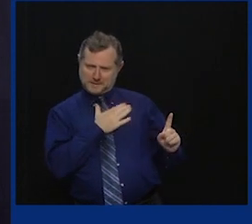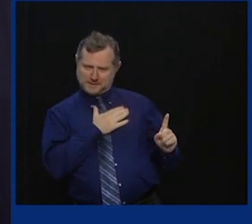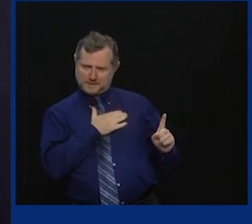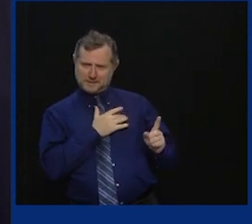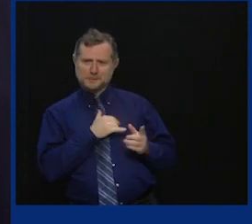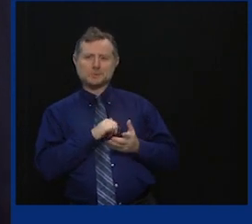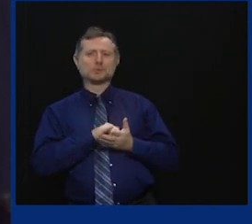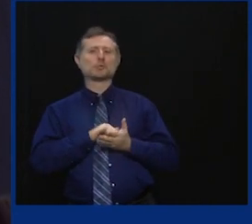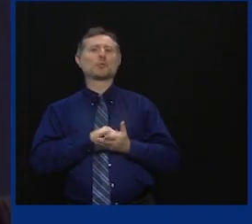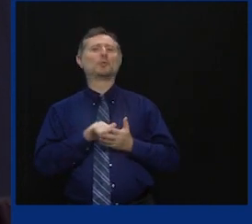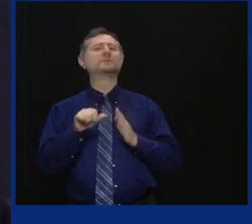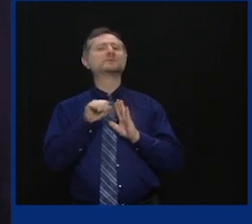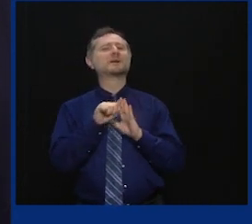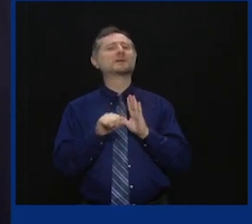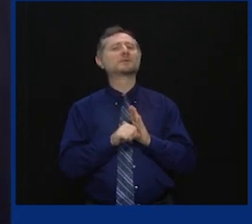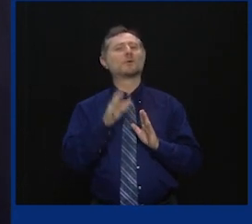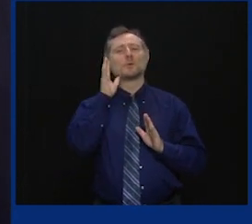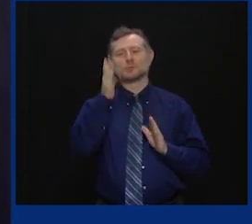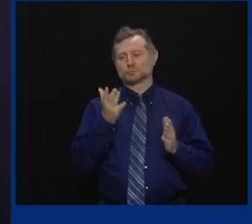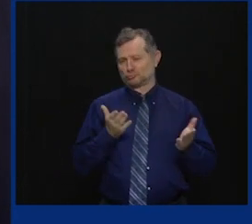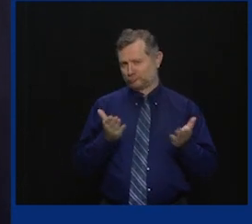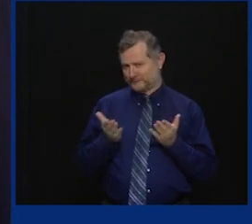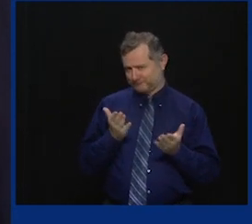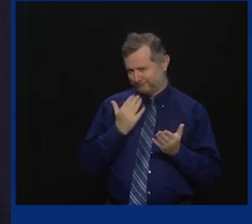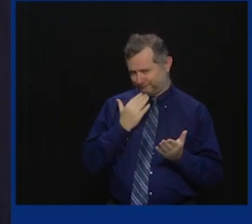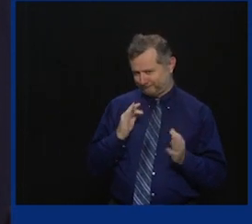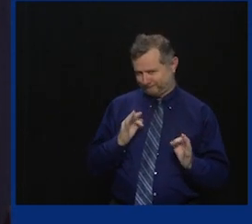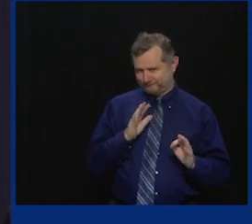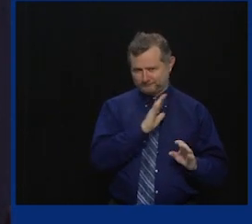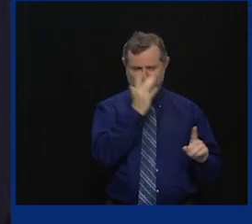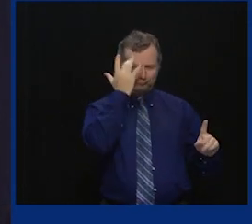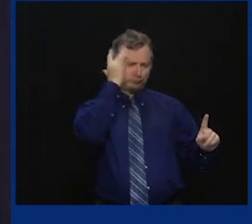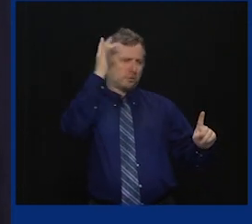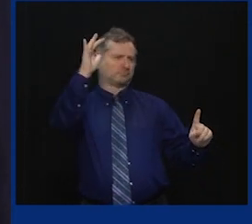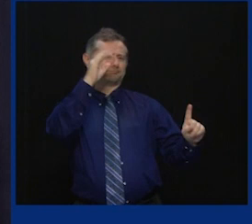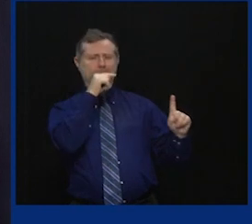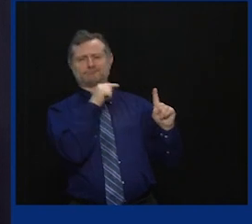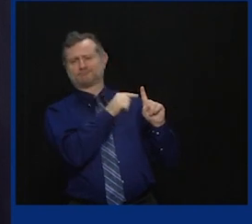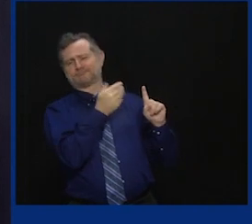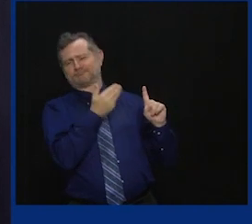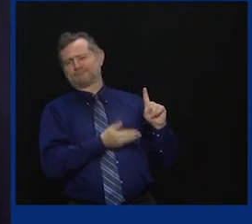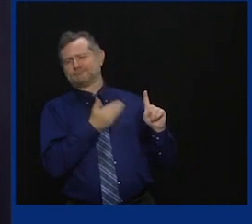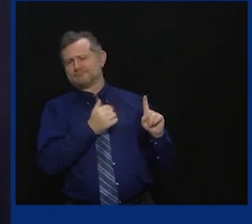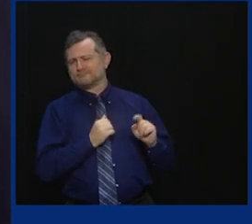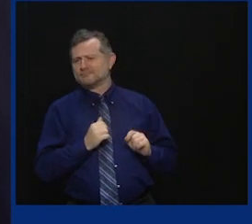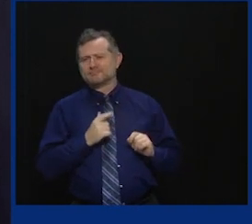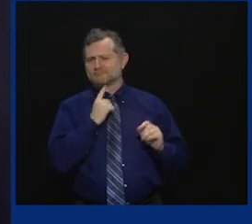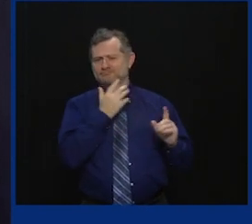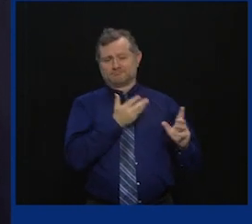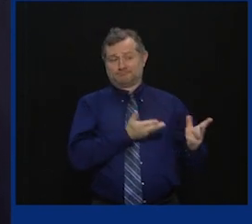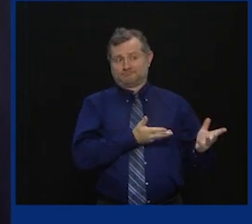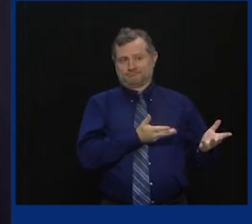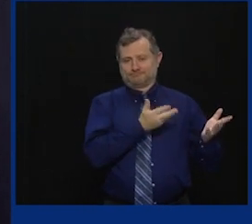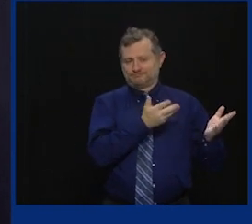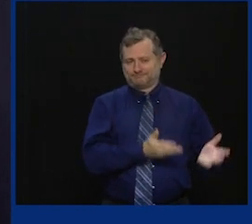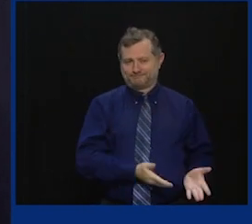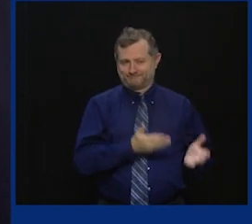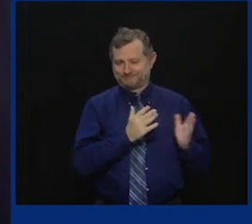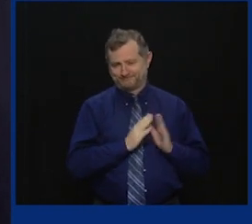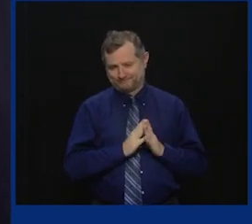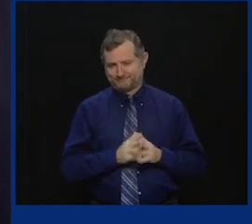well served by the brilliance of Lieutenant Governor Brian Benjamin. He